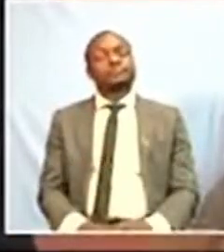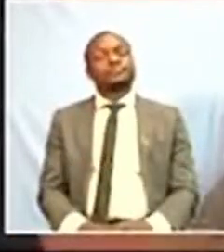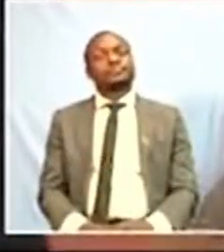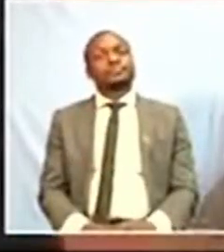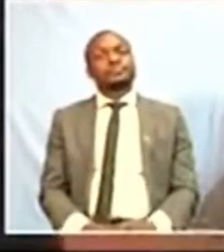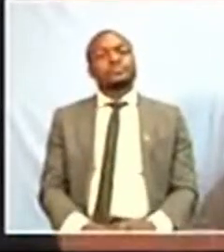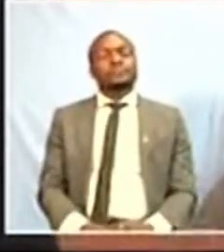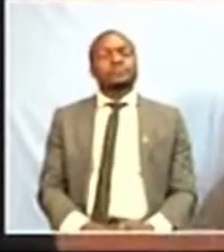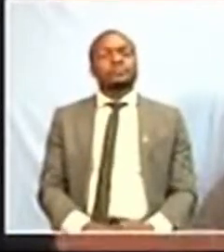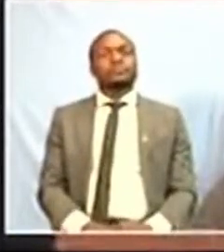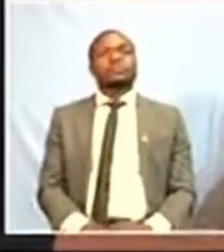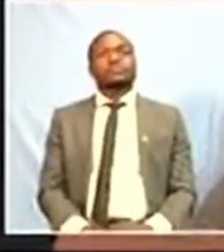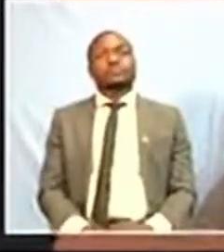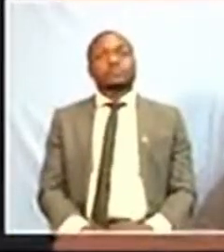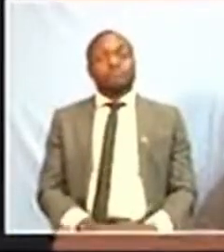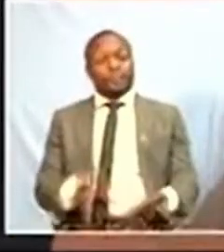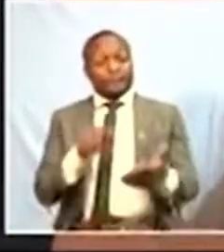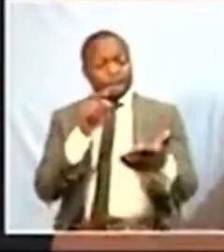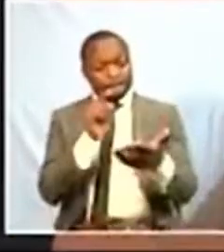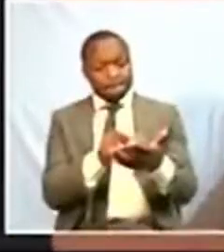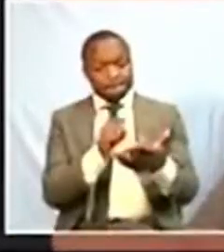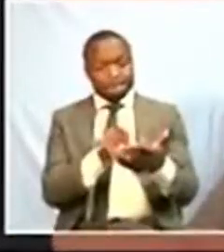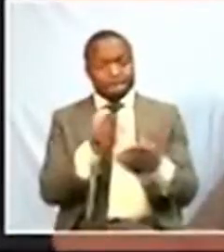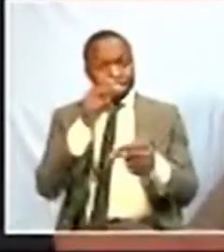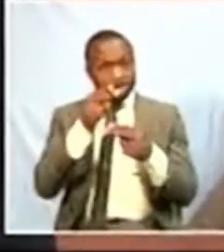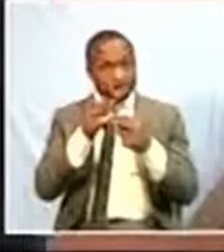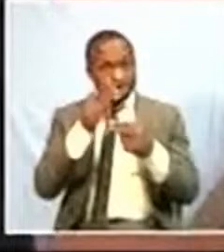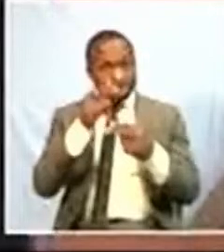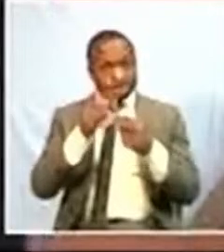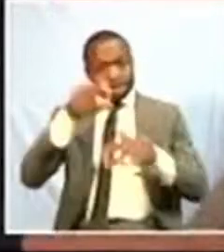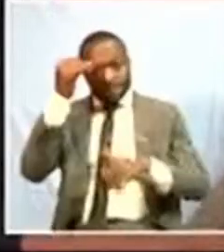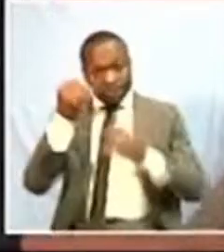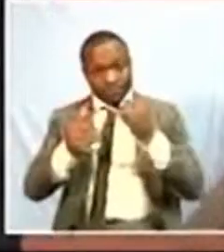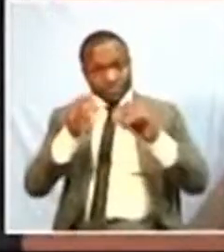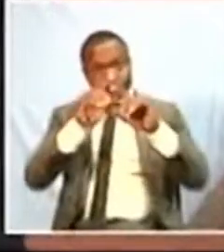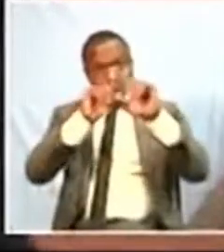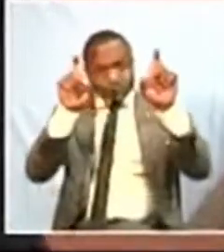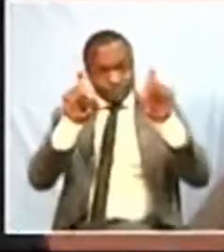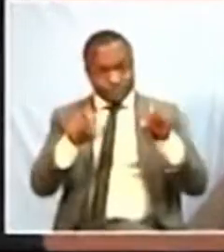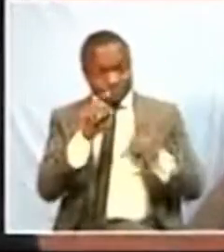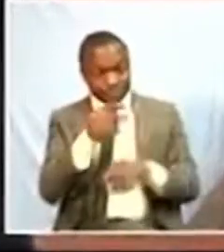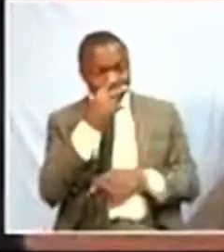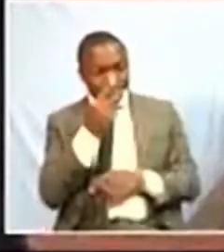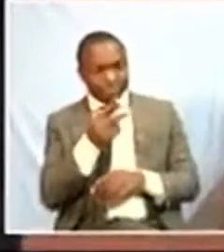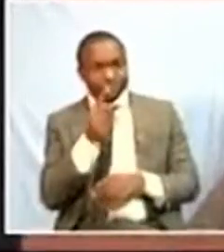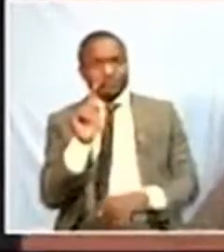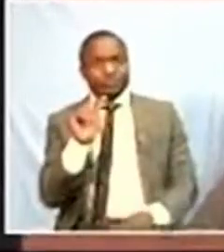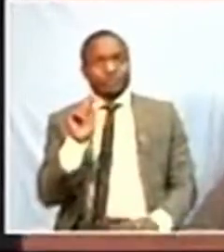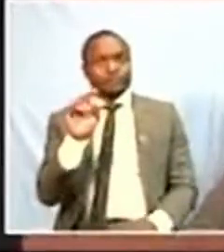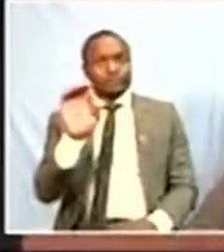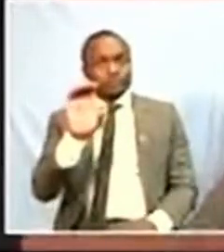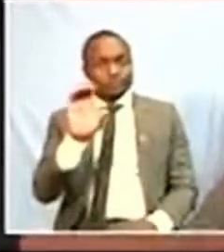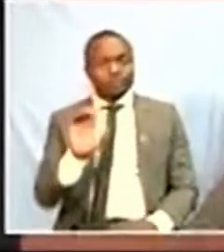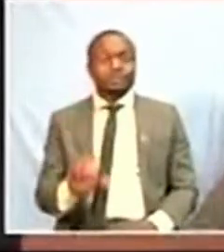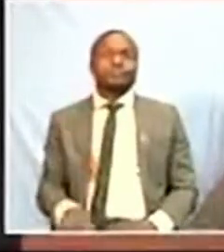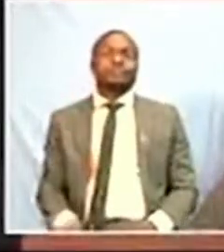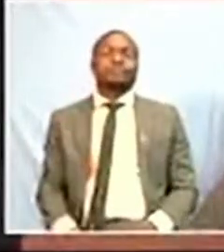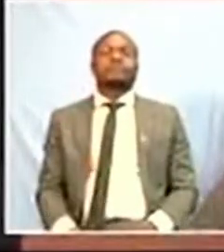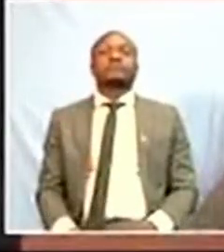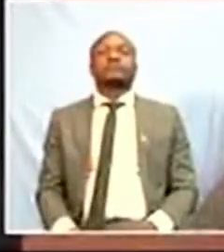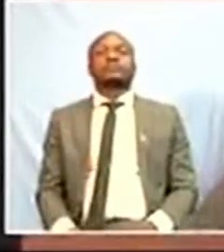also on this heading by the name of completion certificate. I hope we are there, TC. Thank